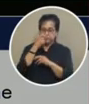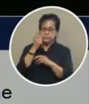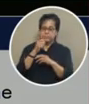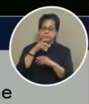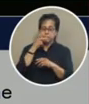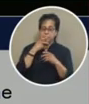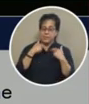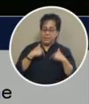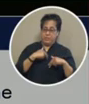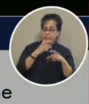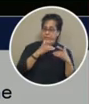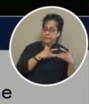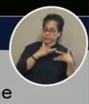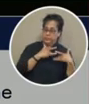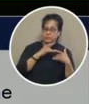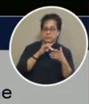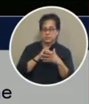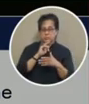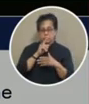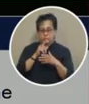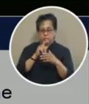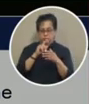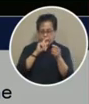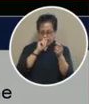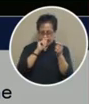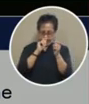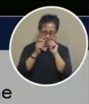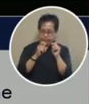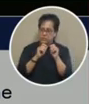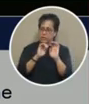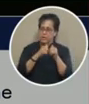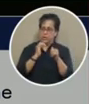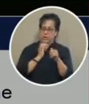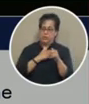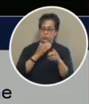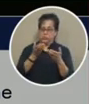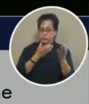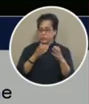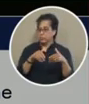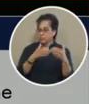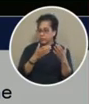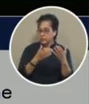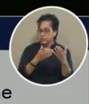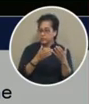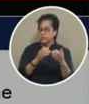concerns, that's really shaped how our services are being provided.